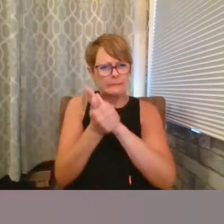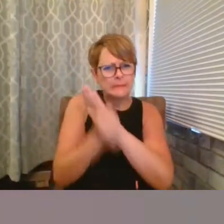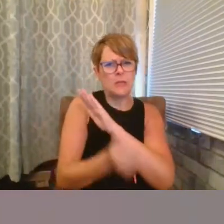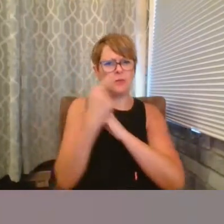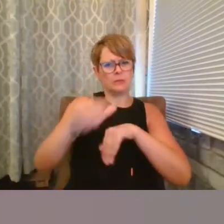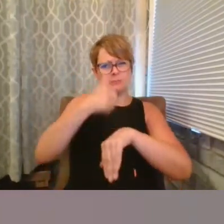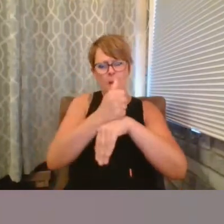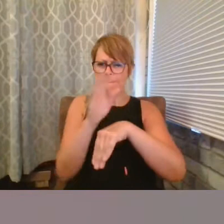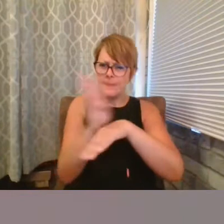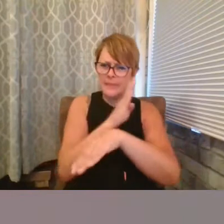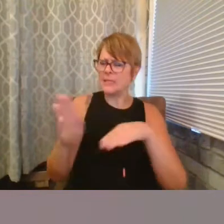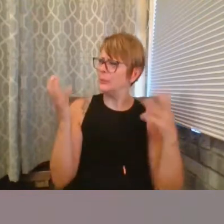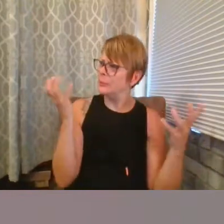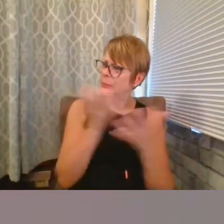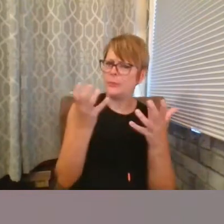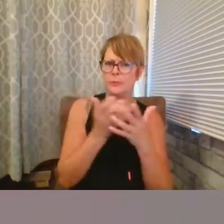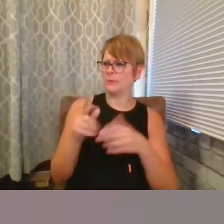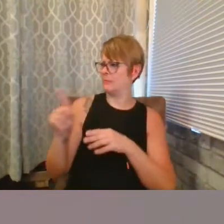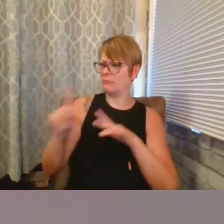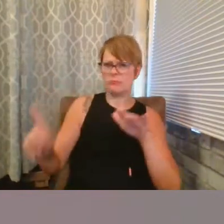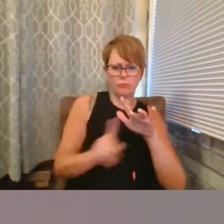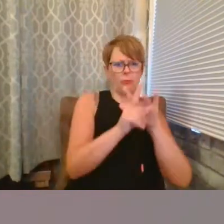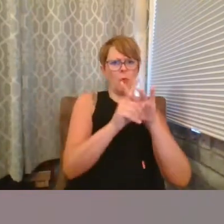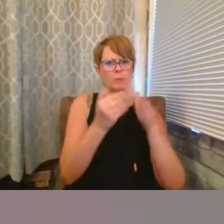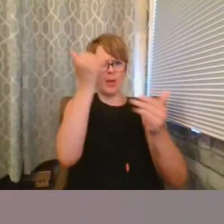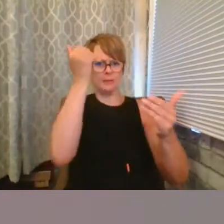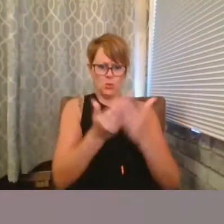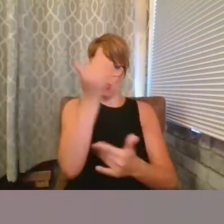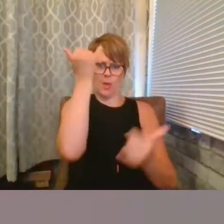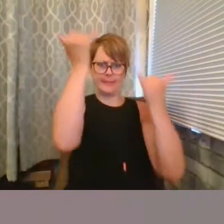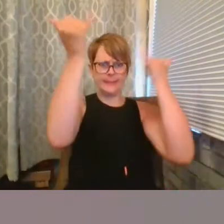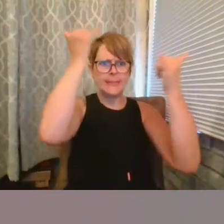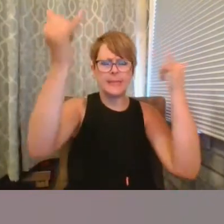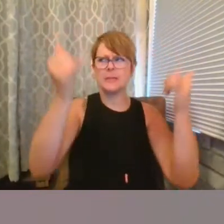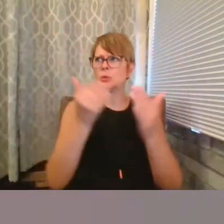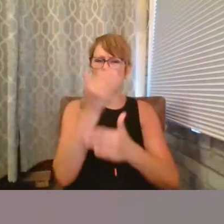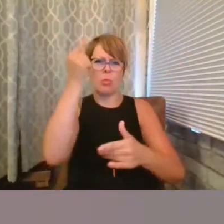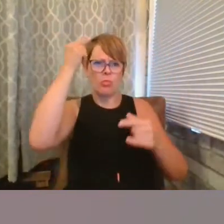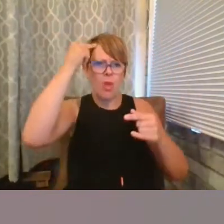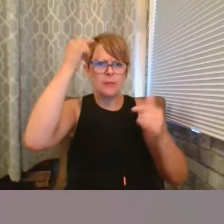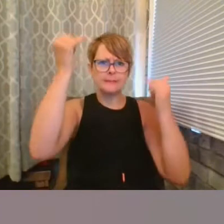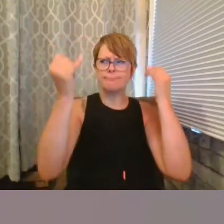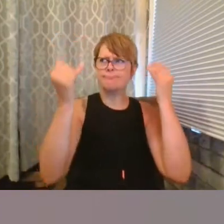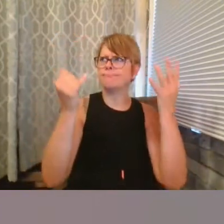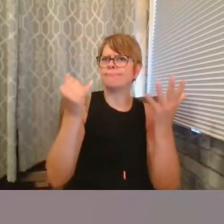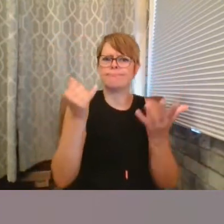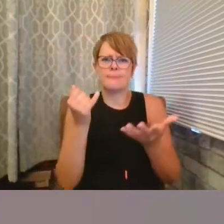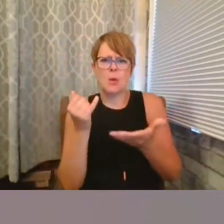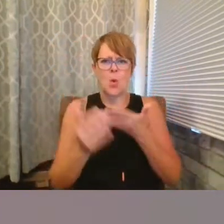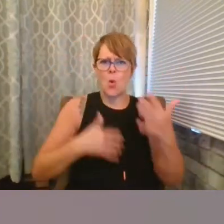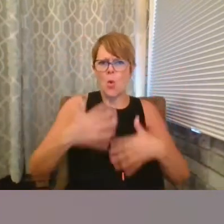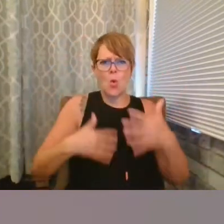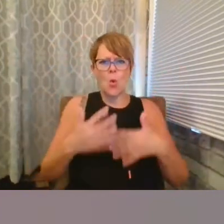that they come in with these new ideas, new thoughts, I call it that invisible